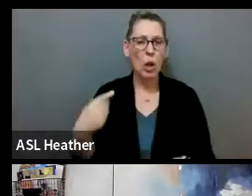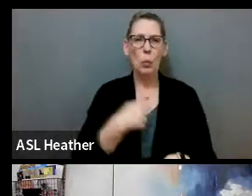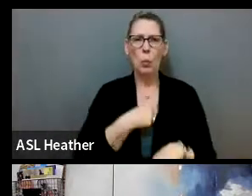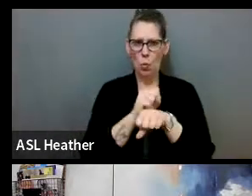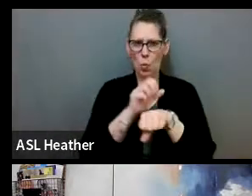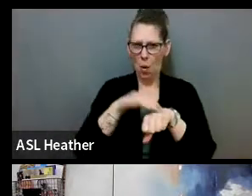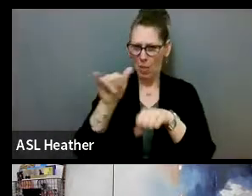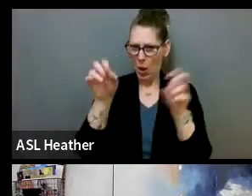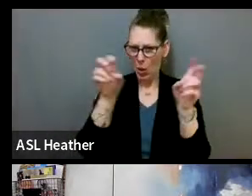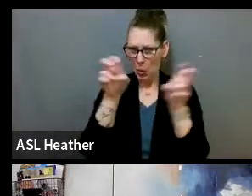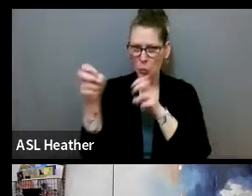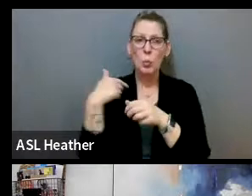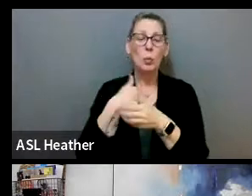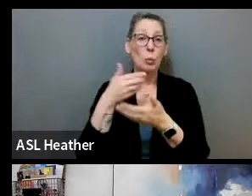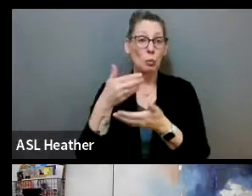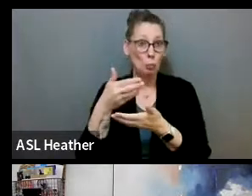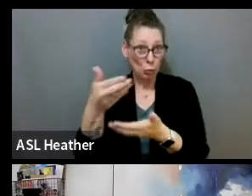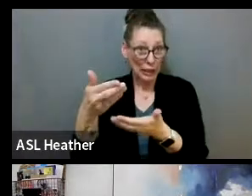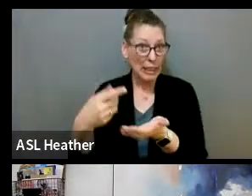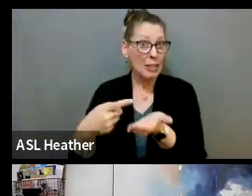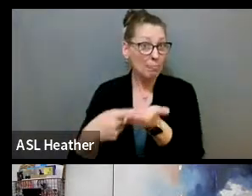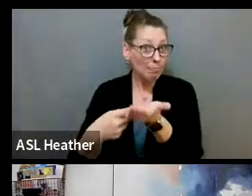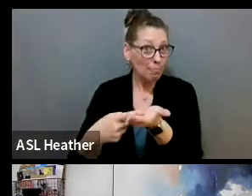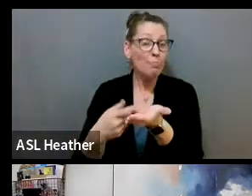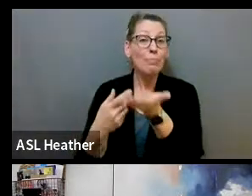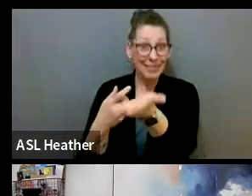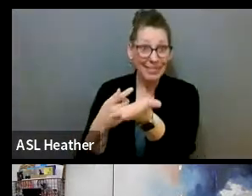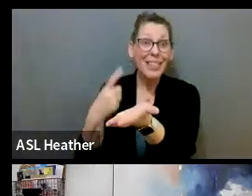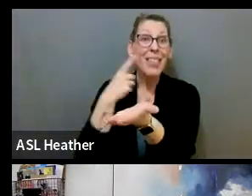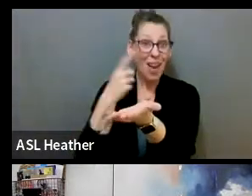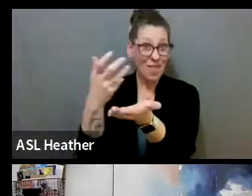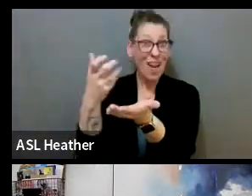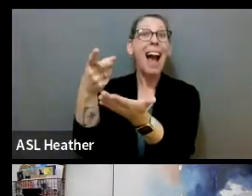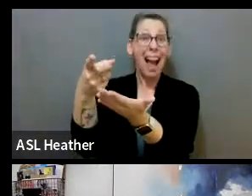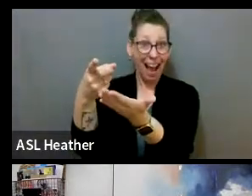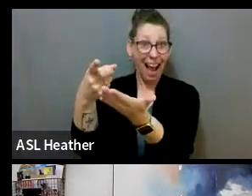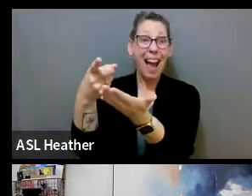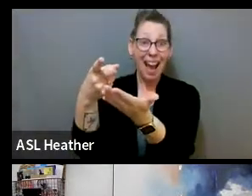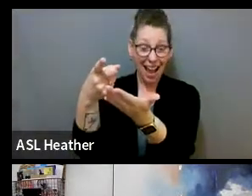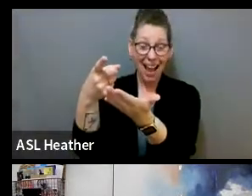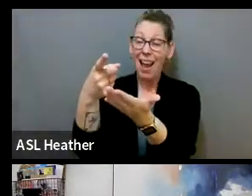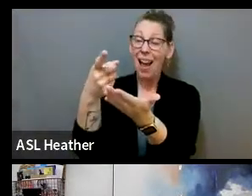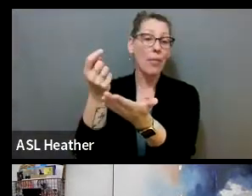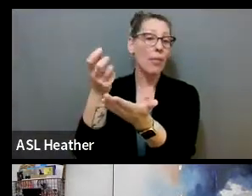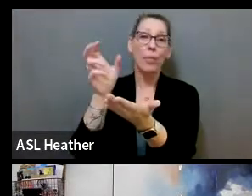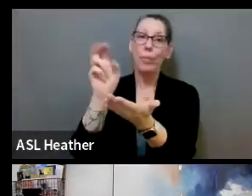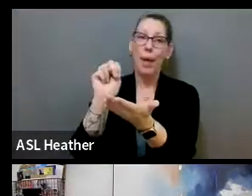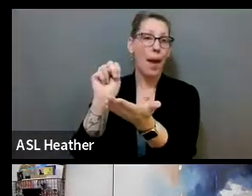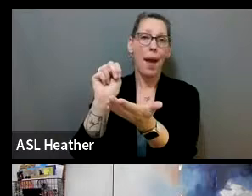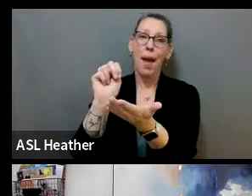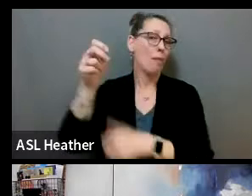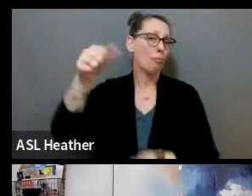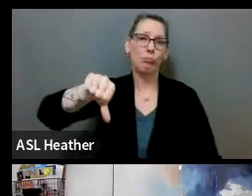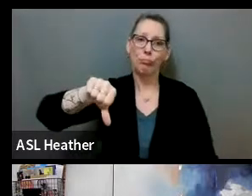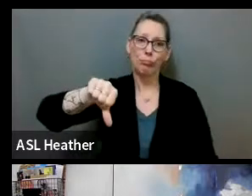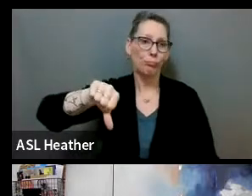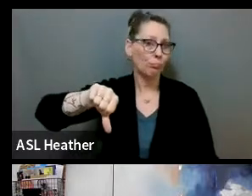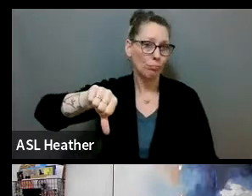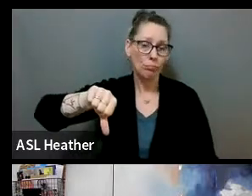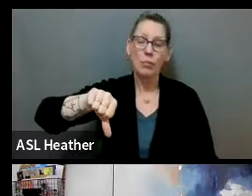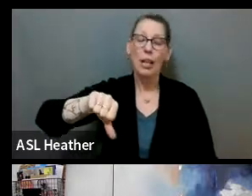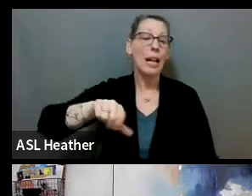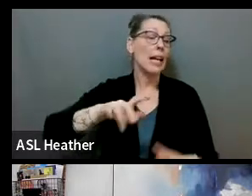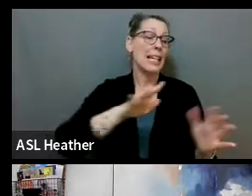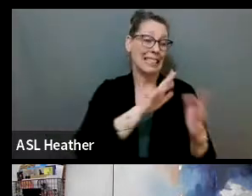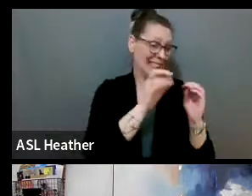We'd bring them something we thought was what they wanted and needed, and it'd get rejected. We bring them something